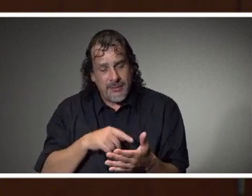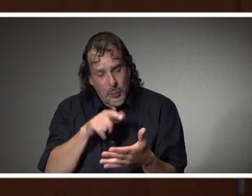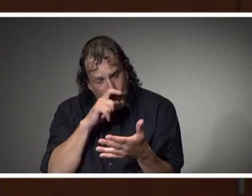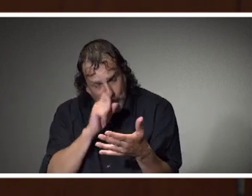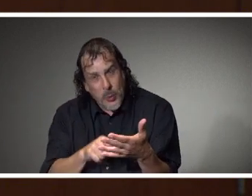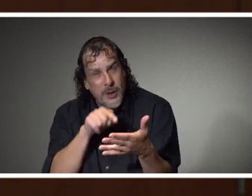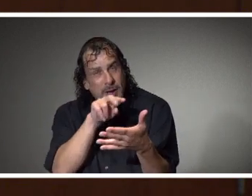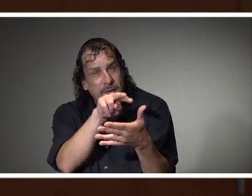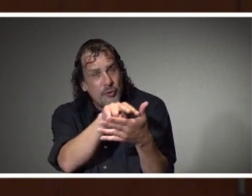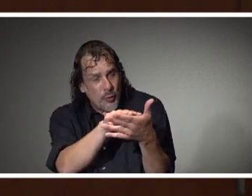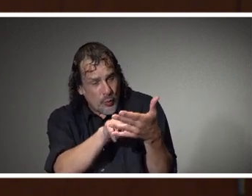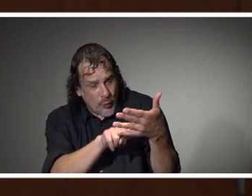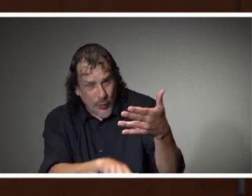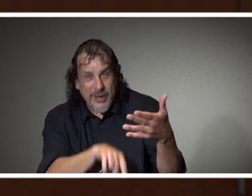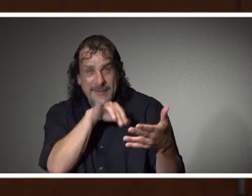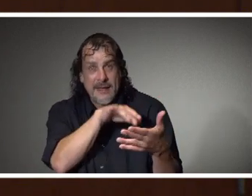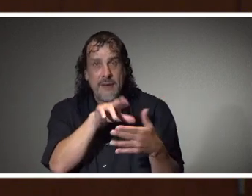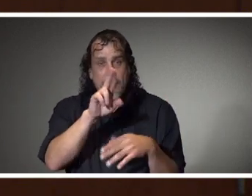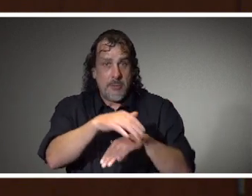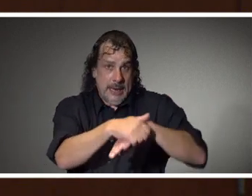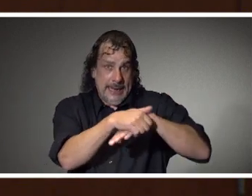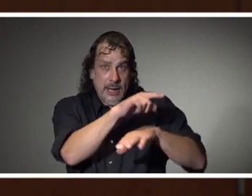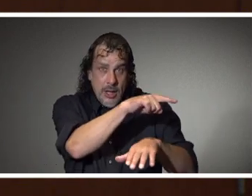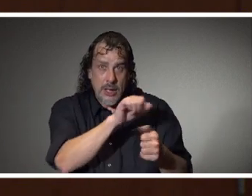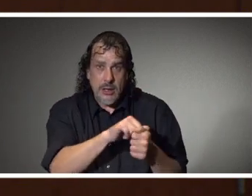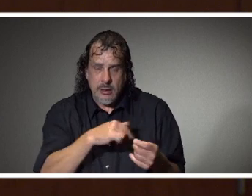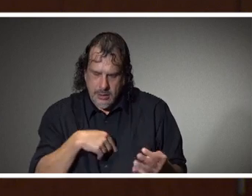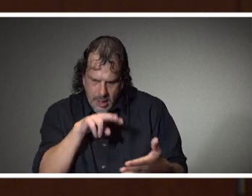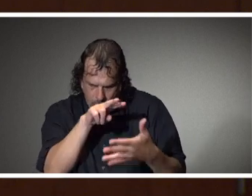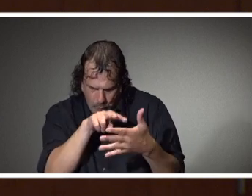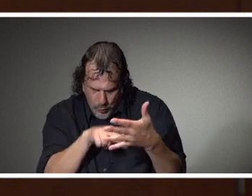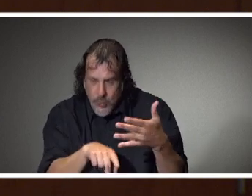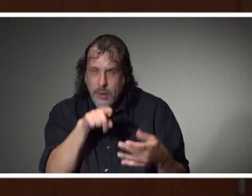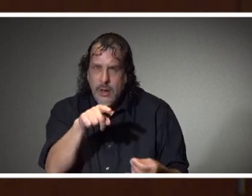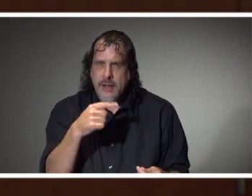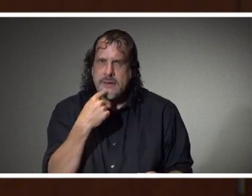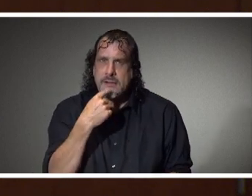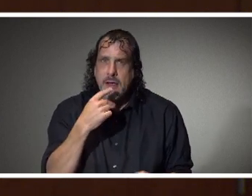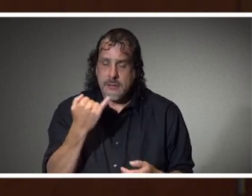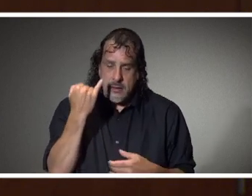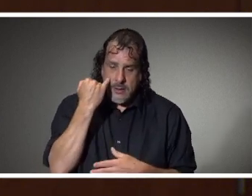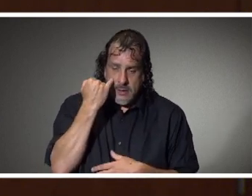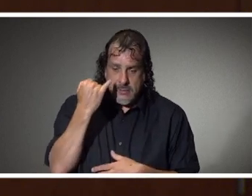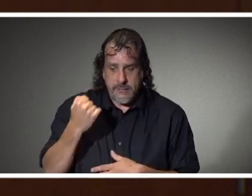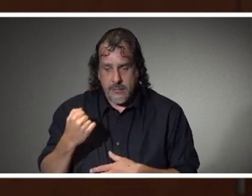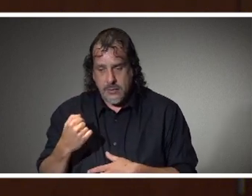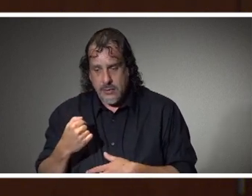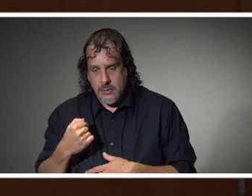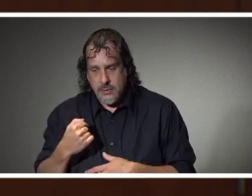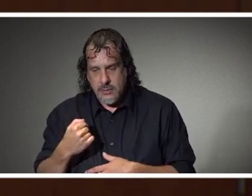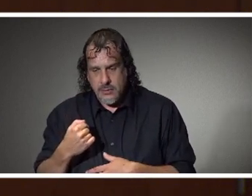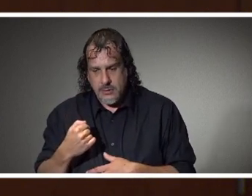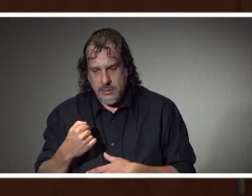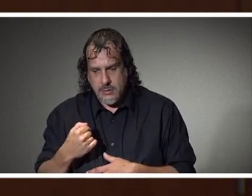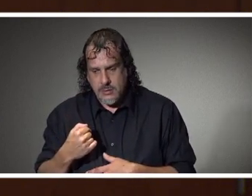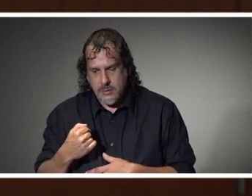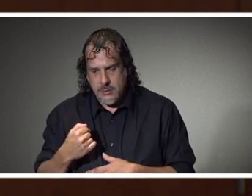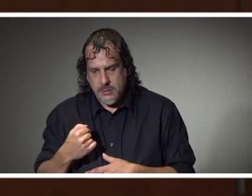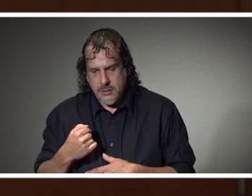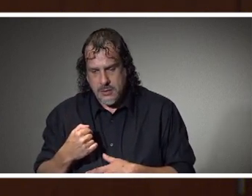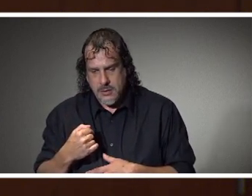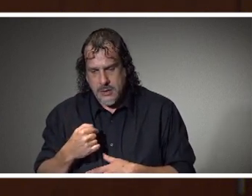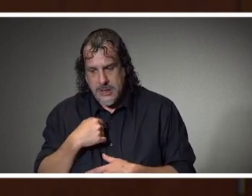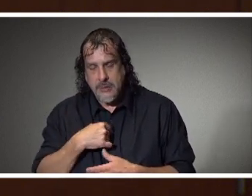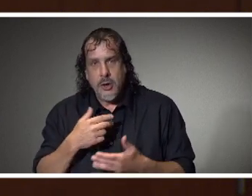details of the study from the UK, it basically says that if we are pretty comprehensive